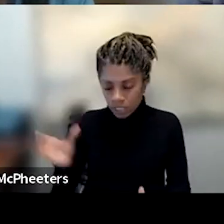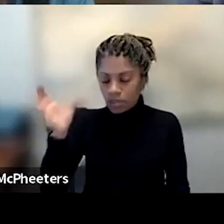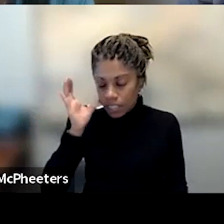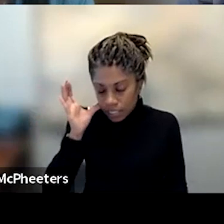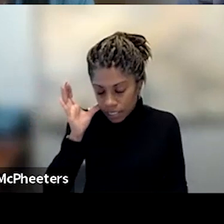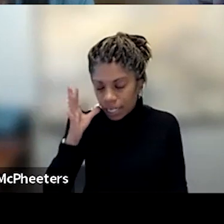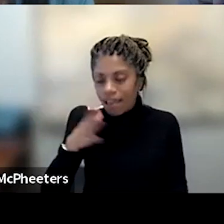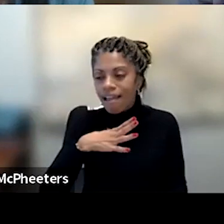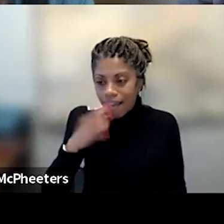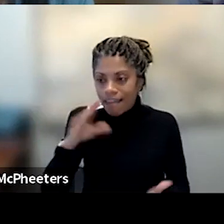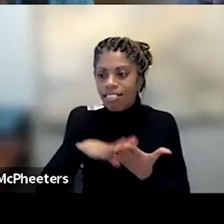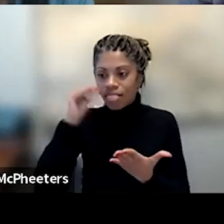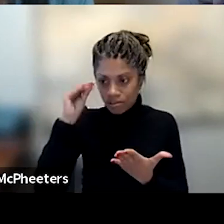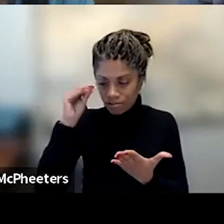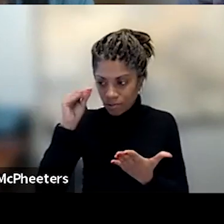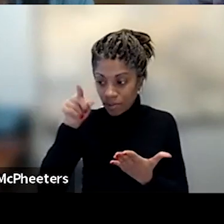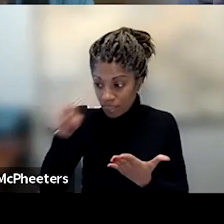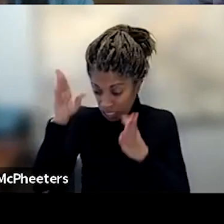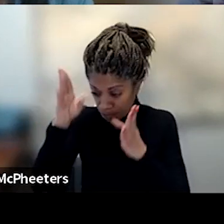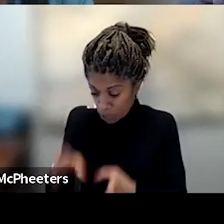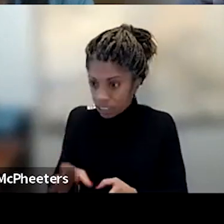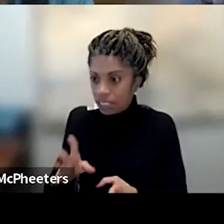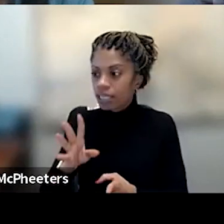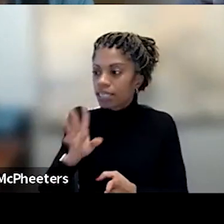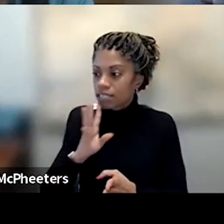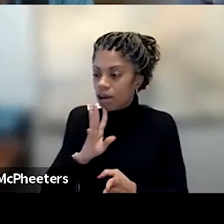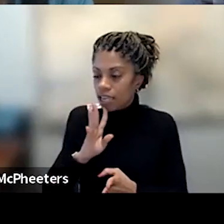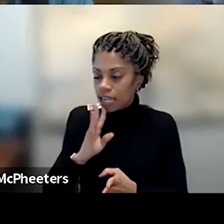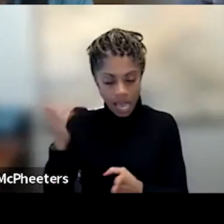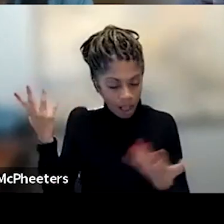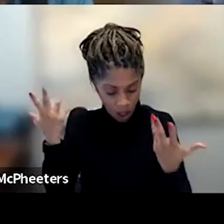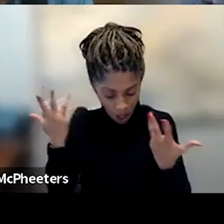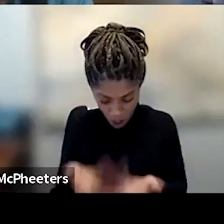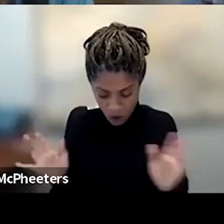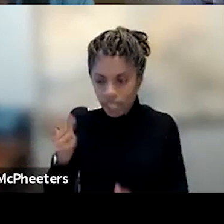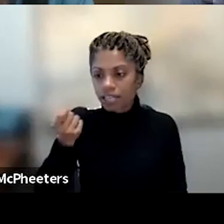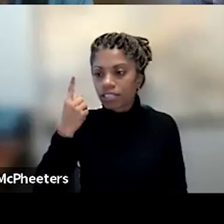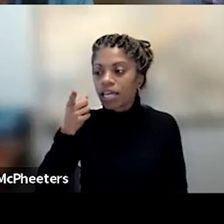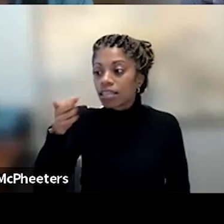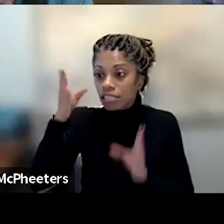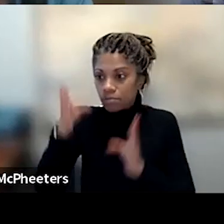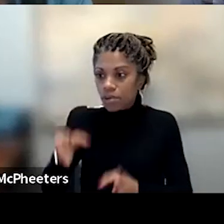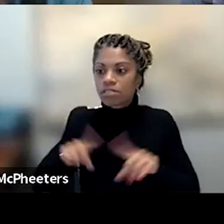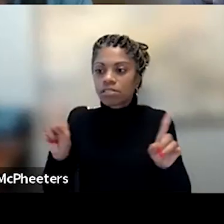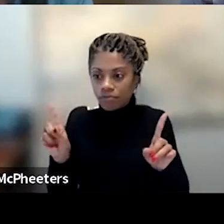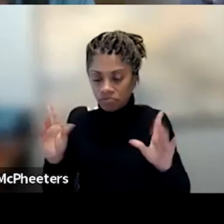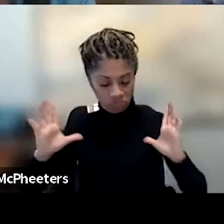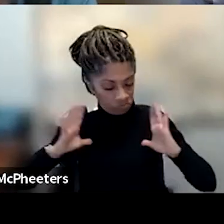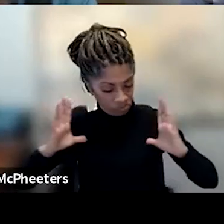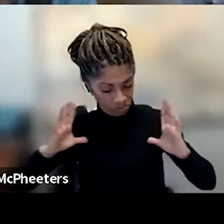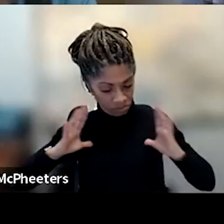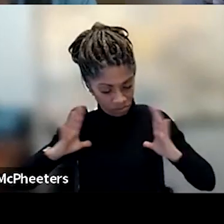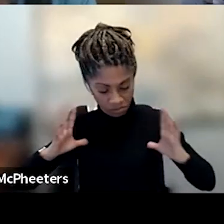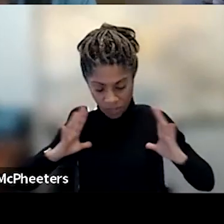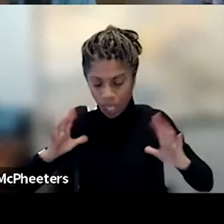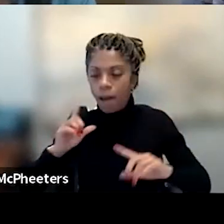learn as this person is speaking, although we are very, very different and we have very, very different viewpoints. And I want to give this person an opportunity to listen